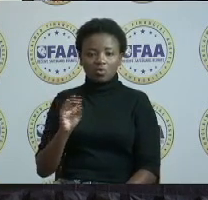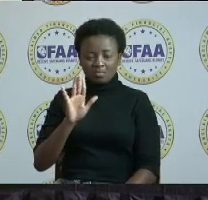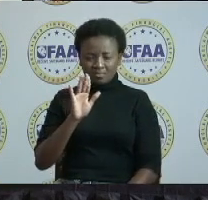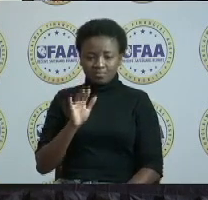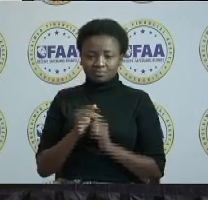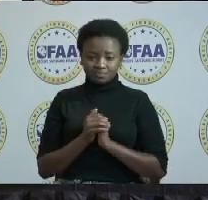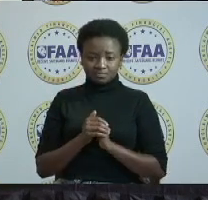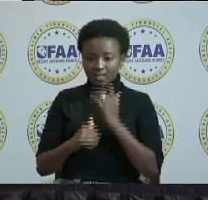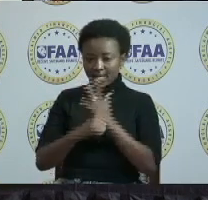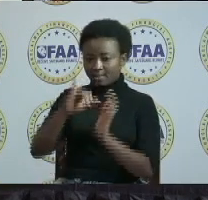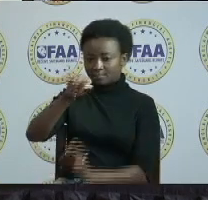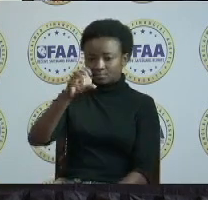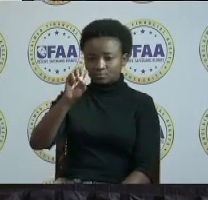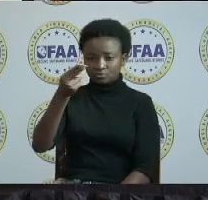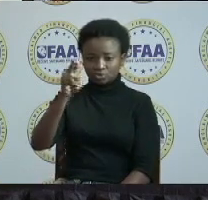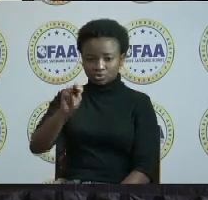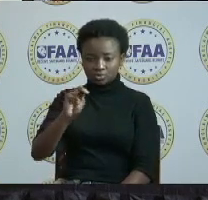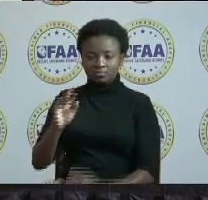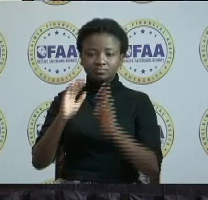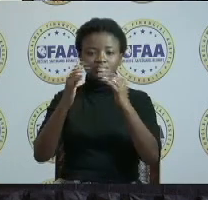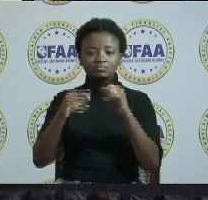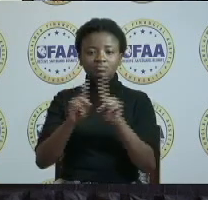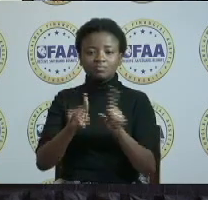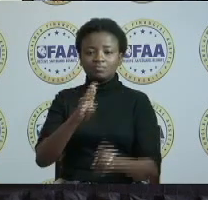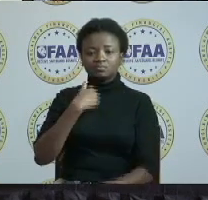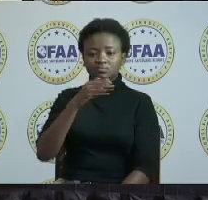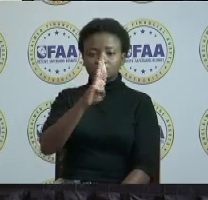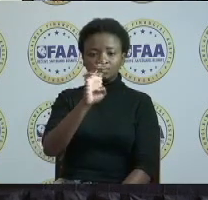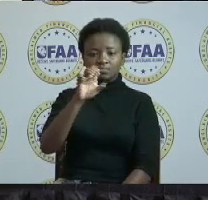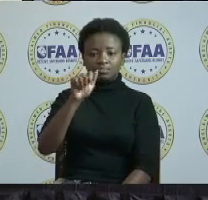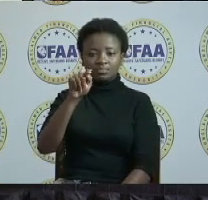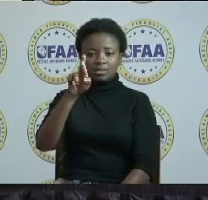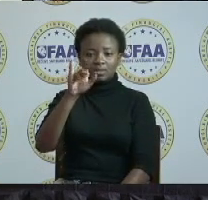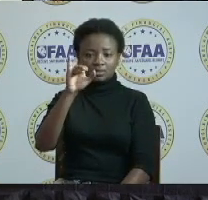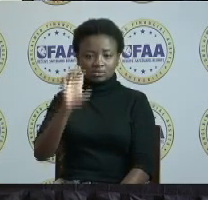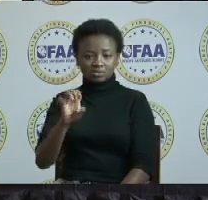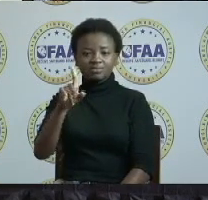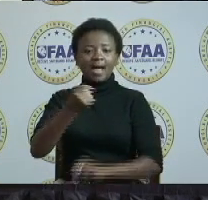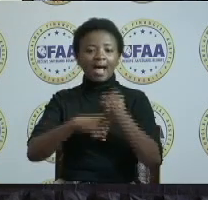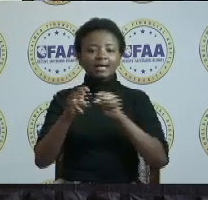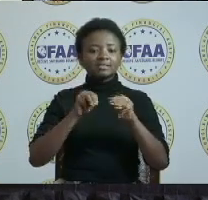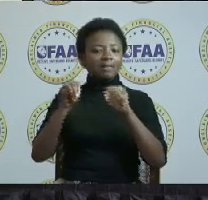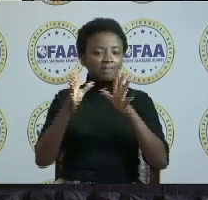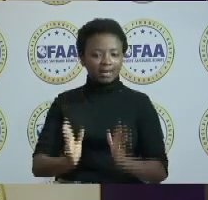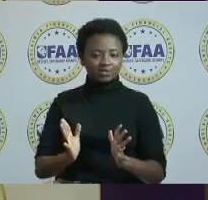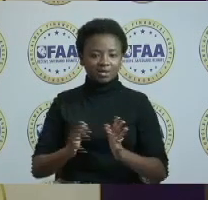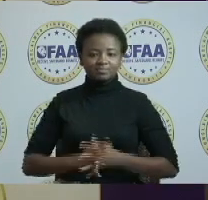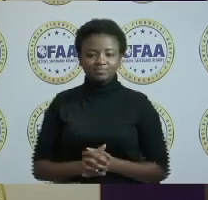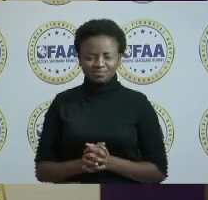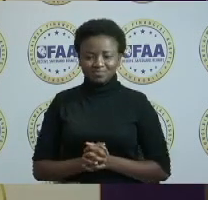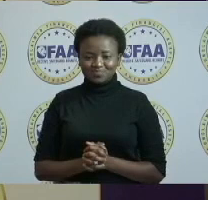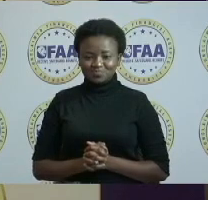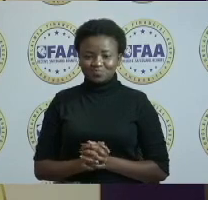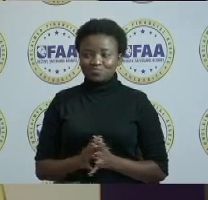is John Mwangi, and Beatrice Chelangat, who is the acting manager at the UFAA's Asset Lines. Now,